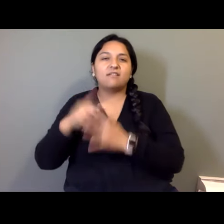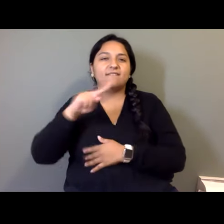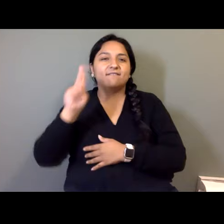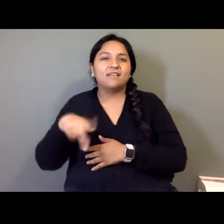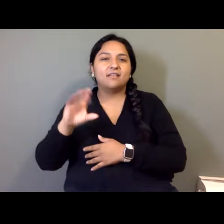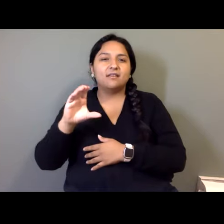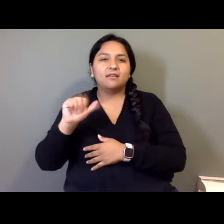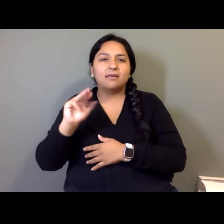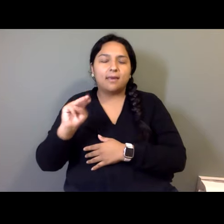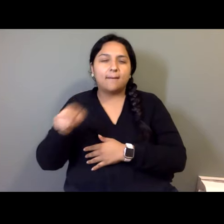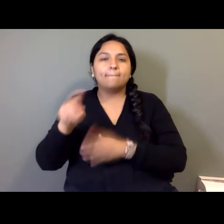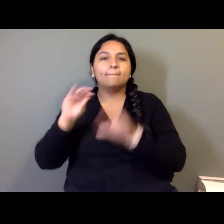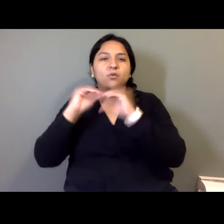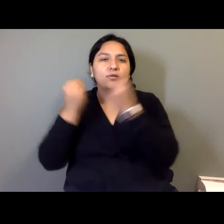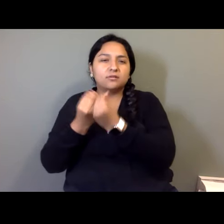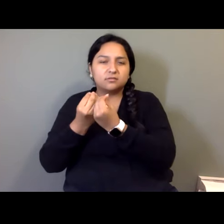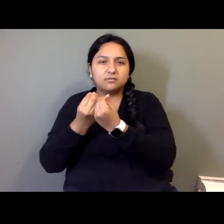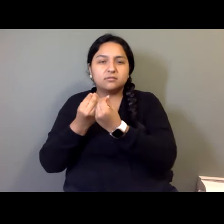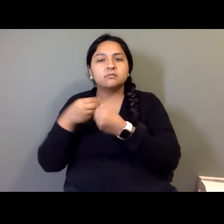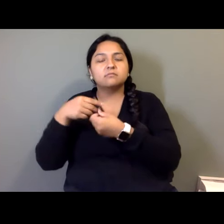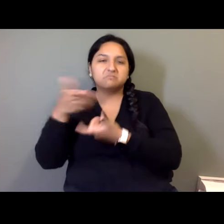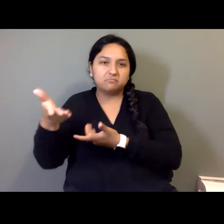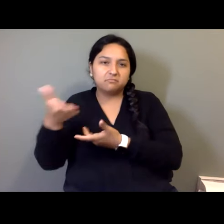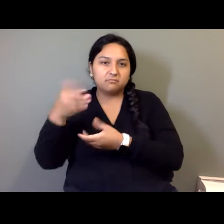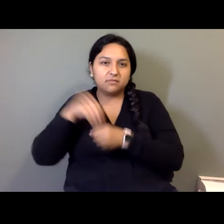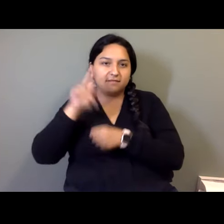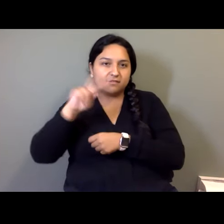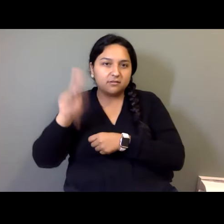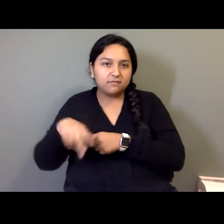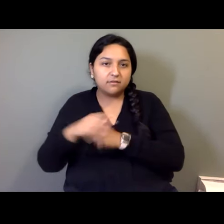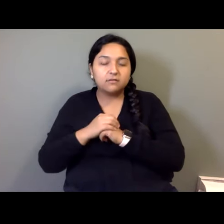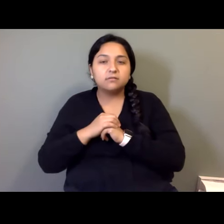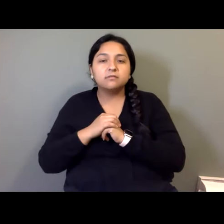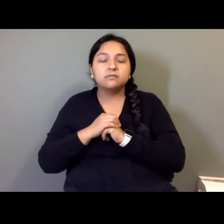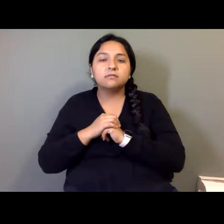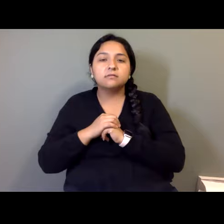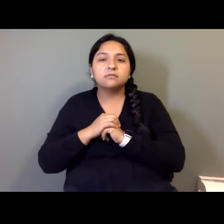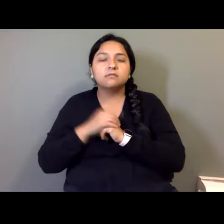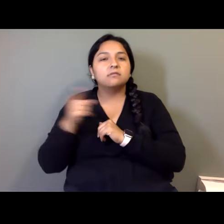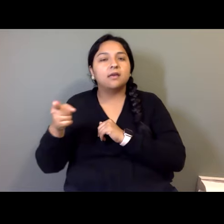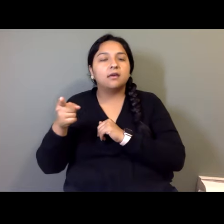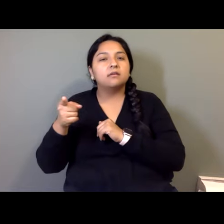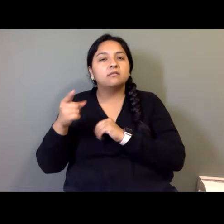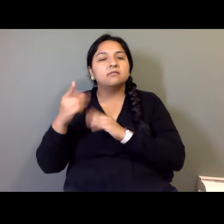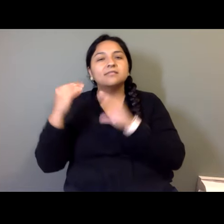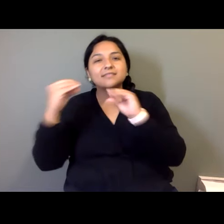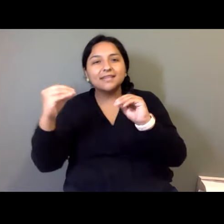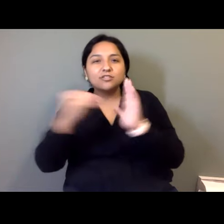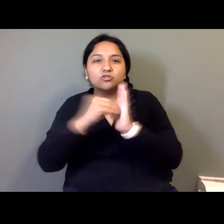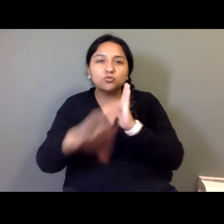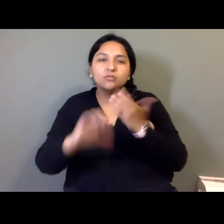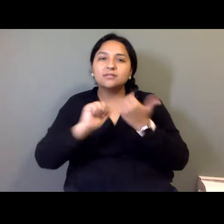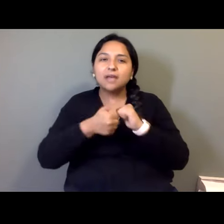a organization that is located in Philadelphia. And they teach students how to do like podcasts